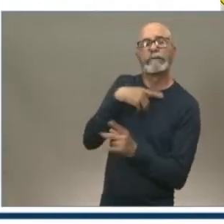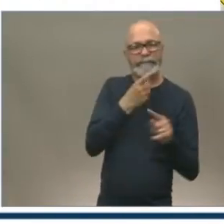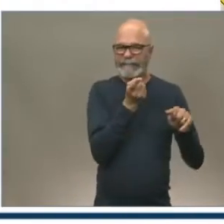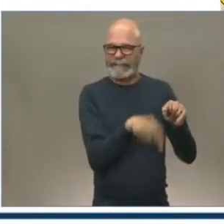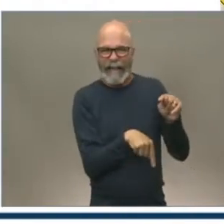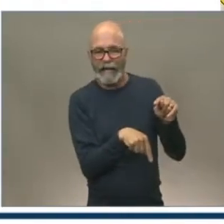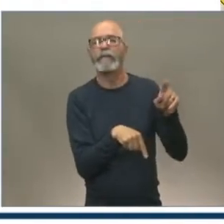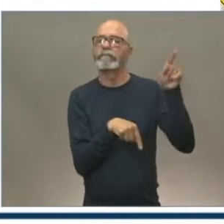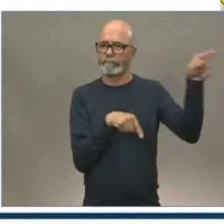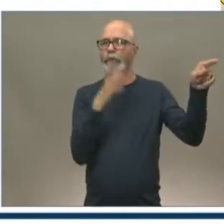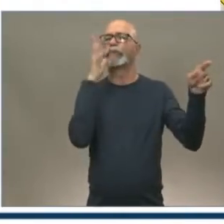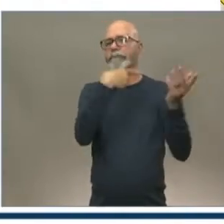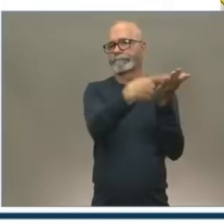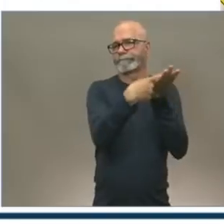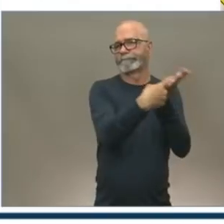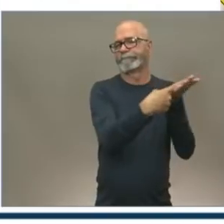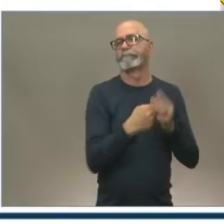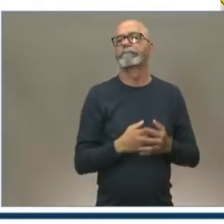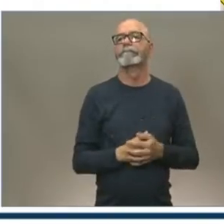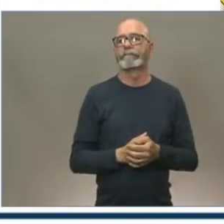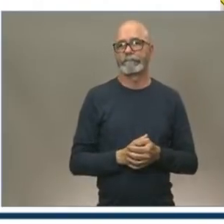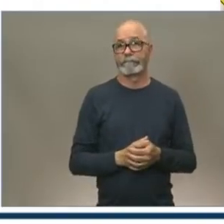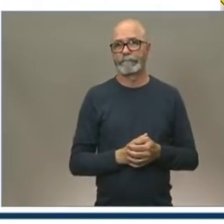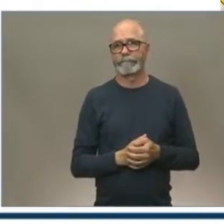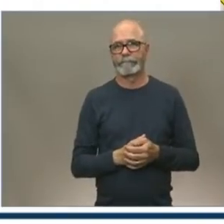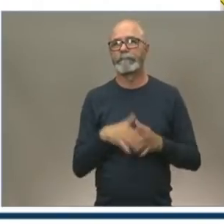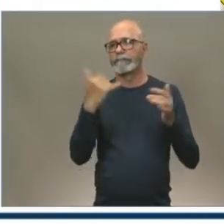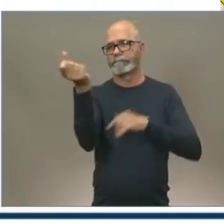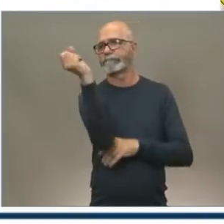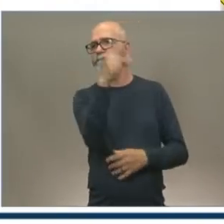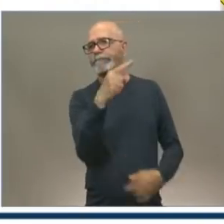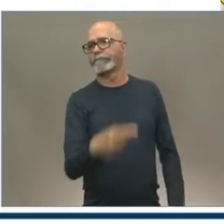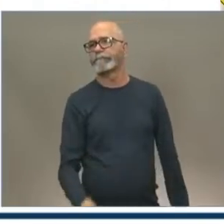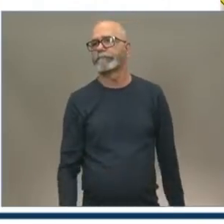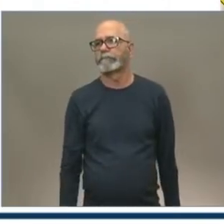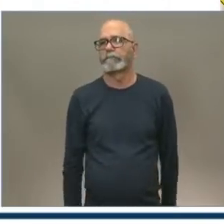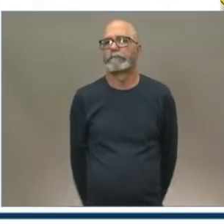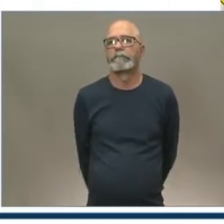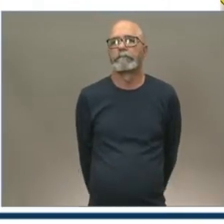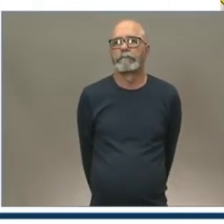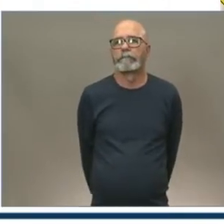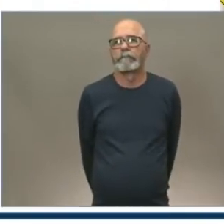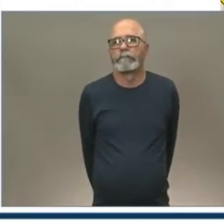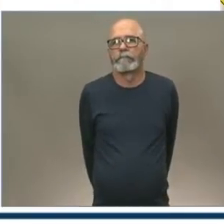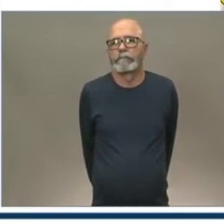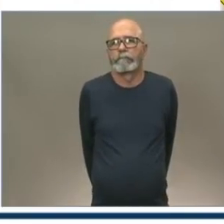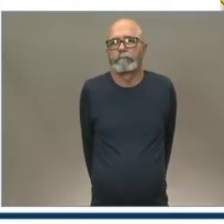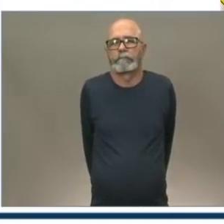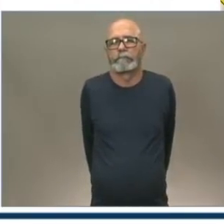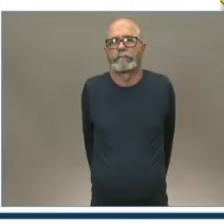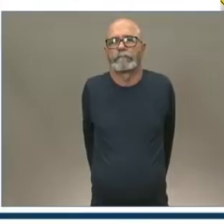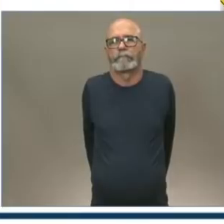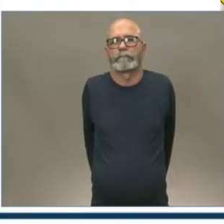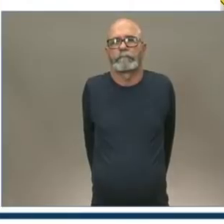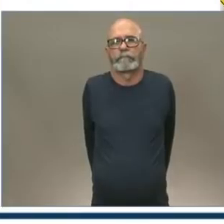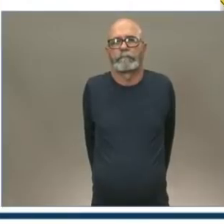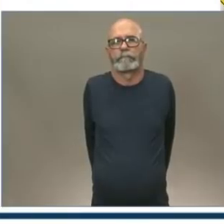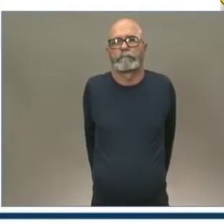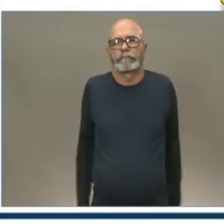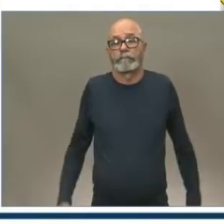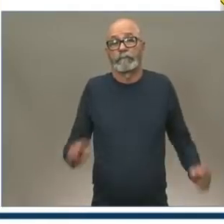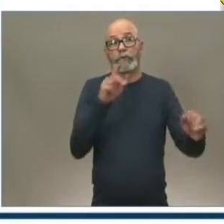follow-up. I just want to clarify as well on one of the restrictions related to that. Are you saying, Dr. Strang, that people